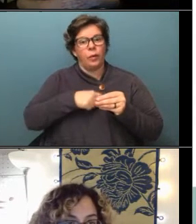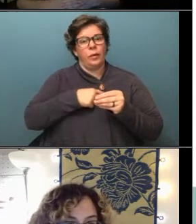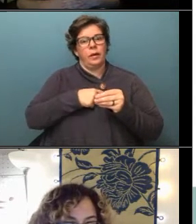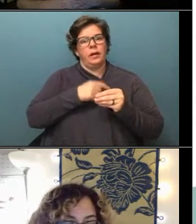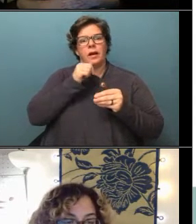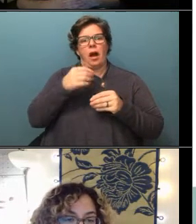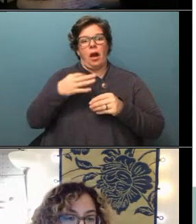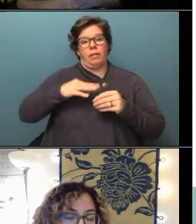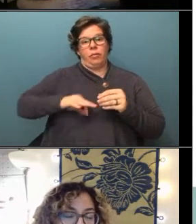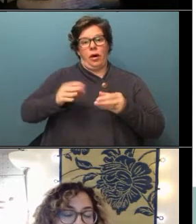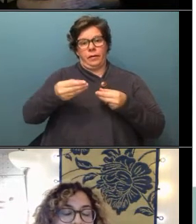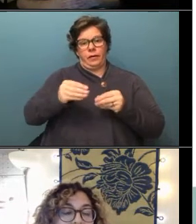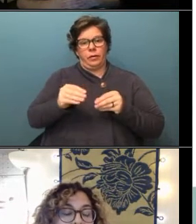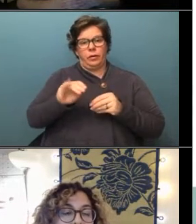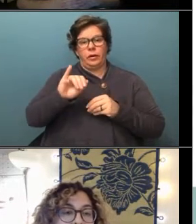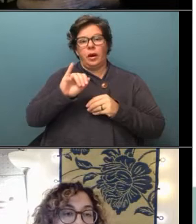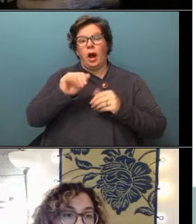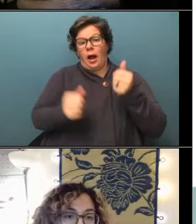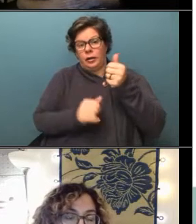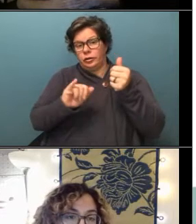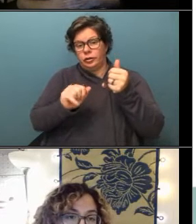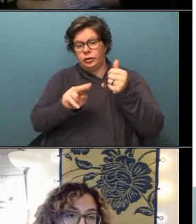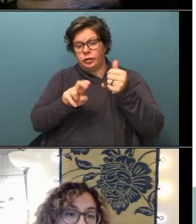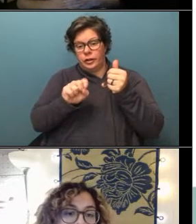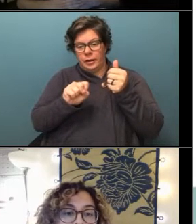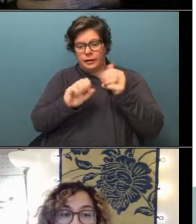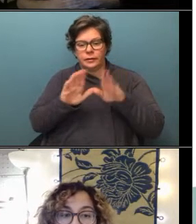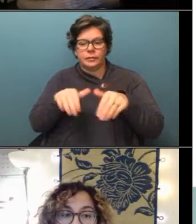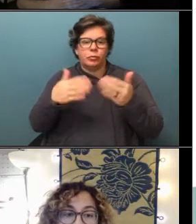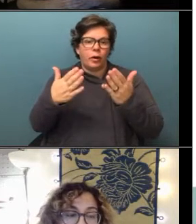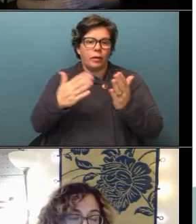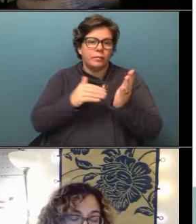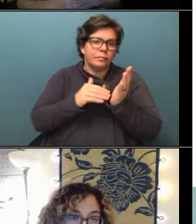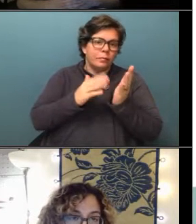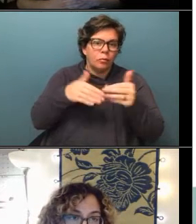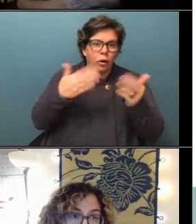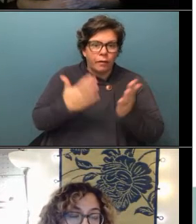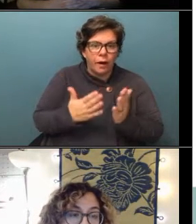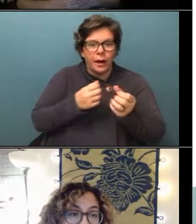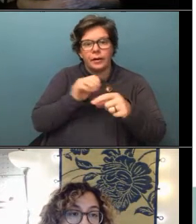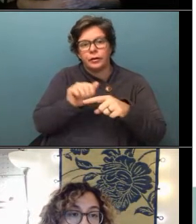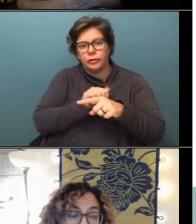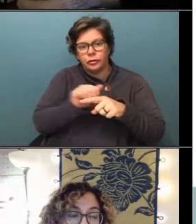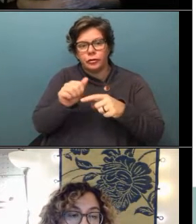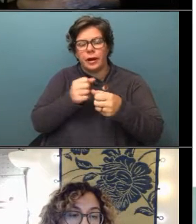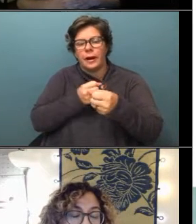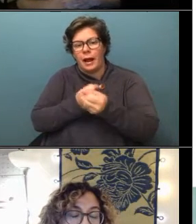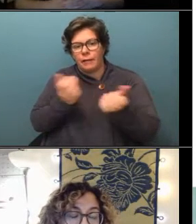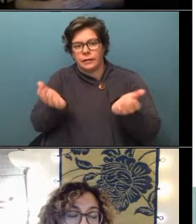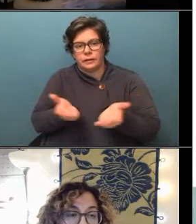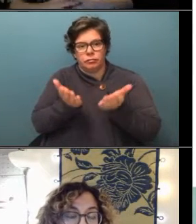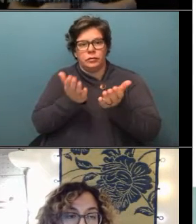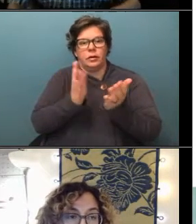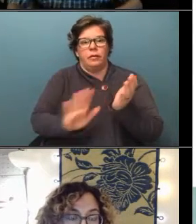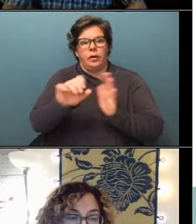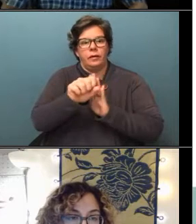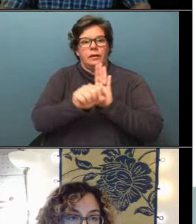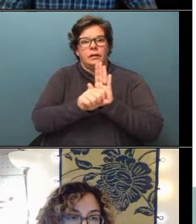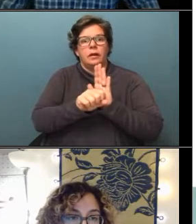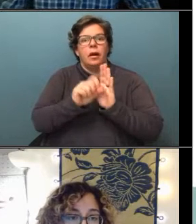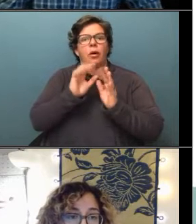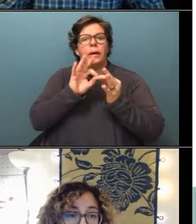nonprofit organization of Janus that offers provider trainings, education, and advocacy throughout the state for adults with behavioral